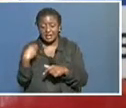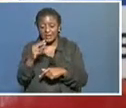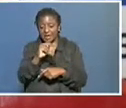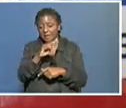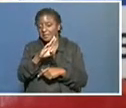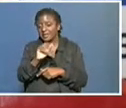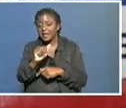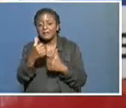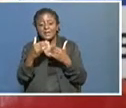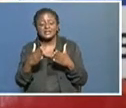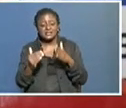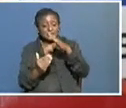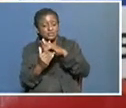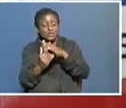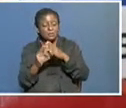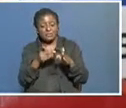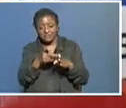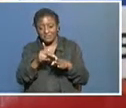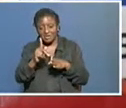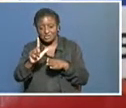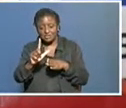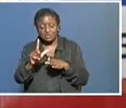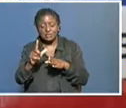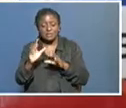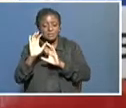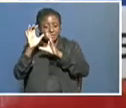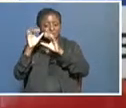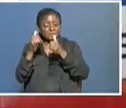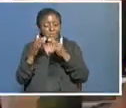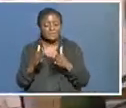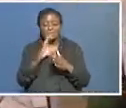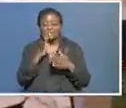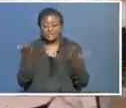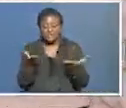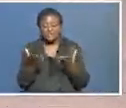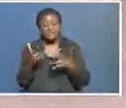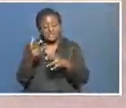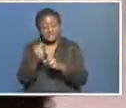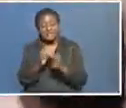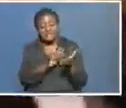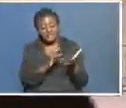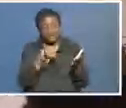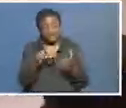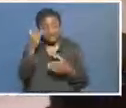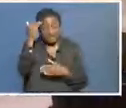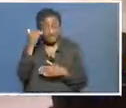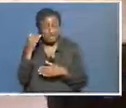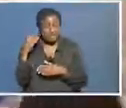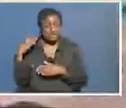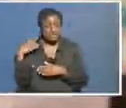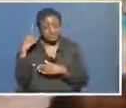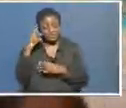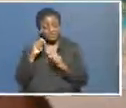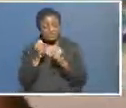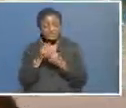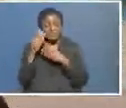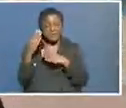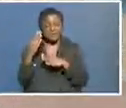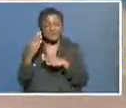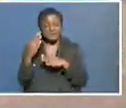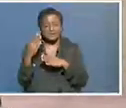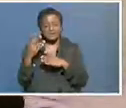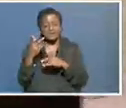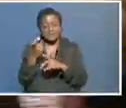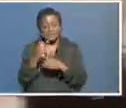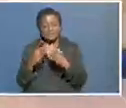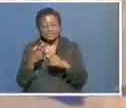top professional basketball players to be available, then we need to take advantage of them. Head coach for Team Bahamas, Chris DeMarco, comes from a winning background